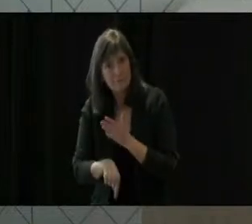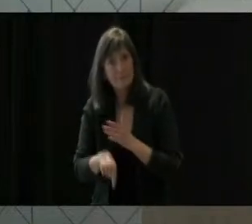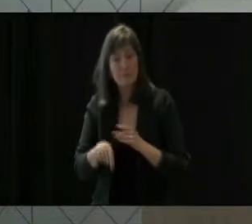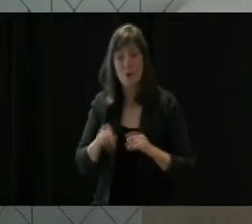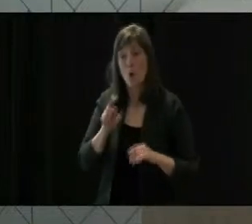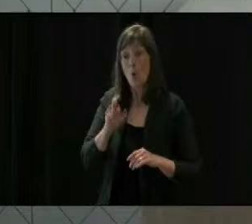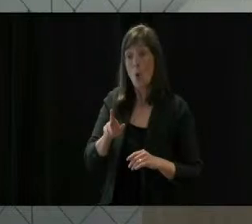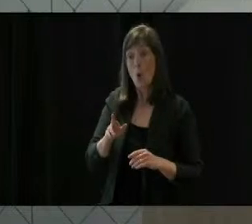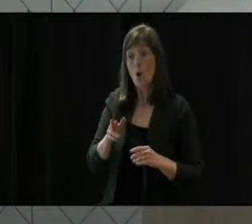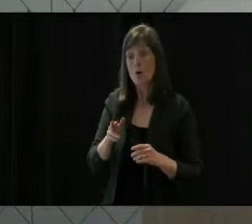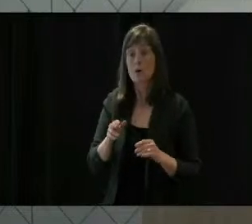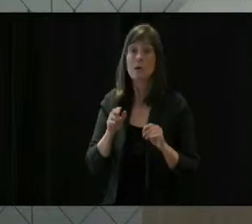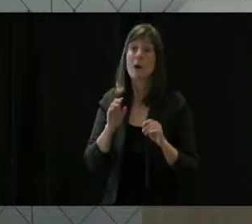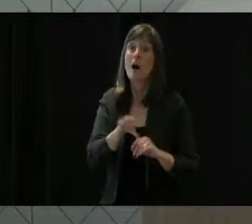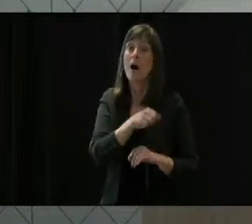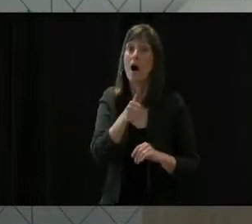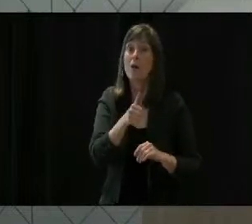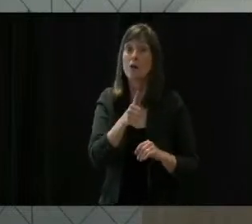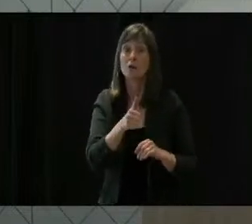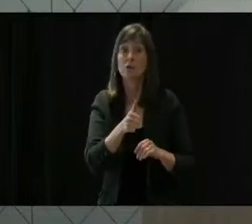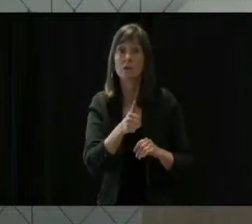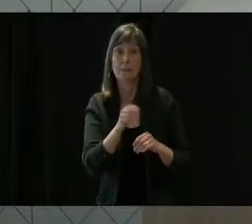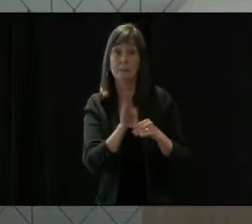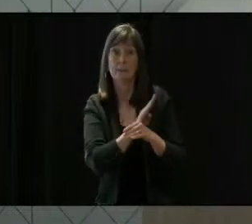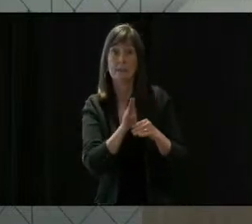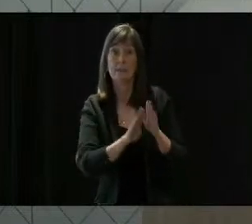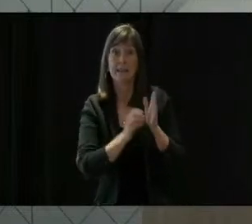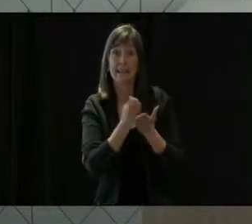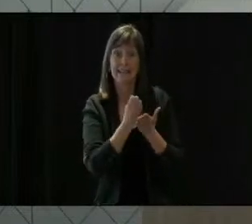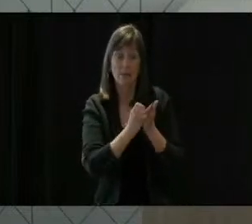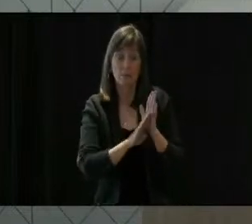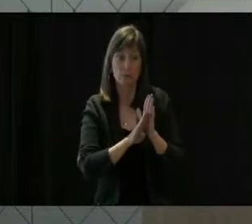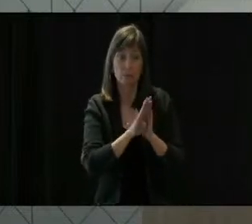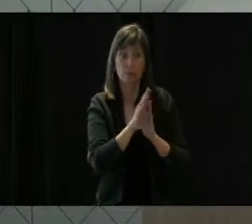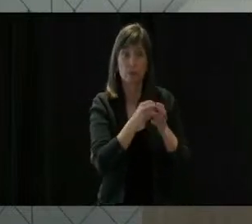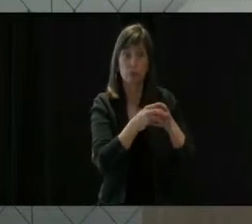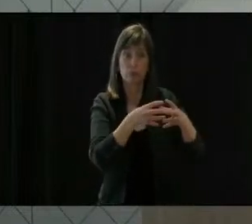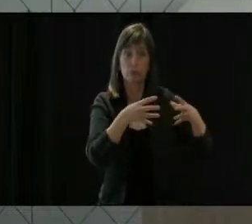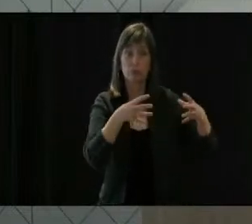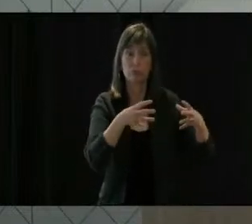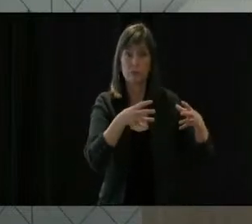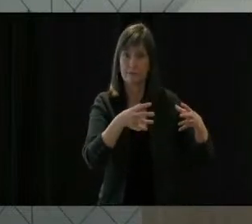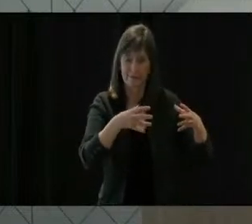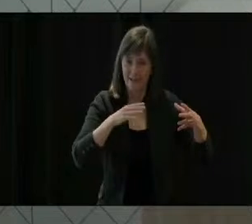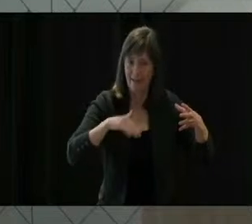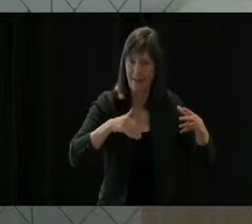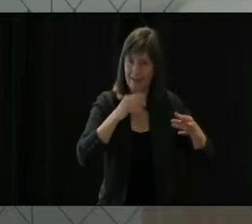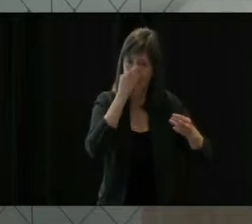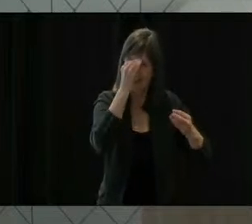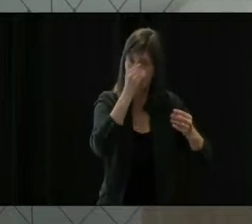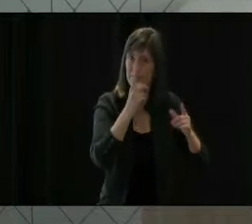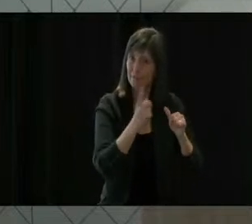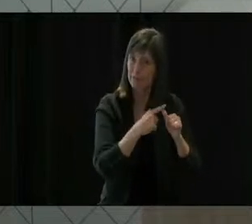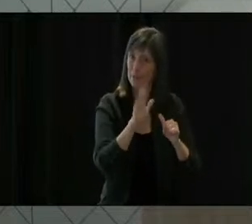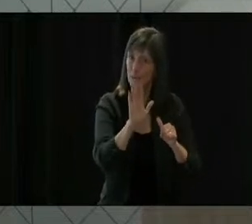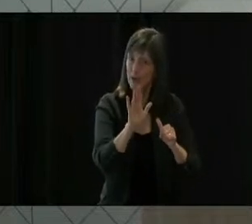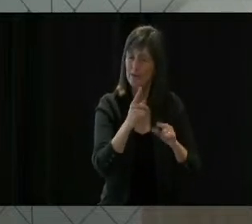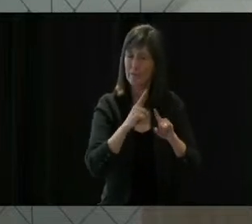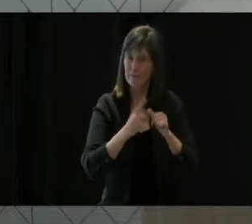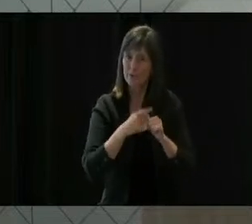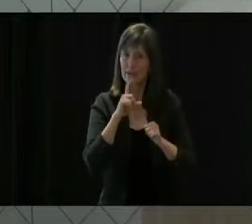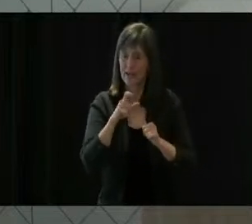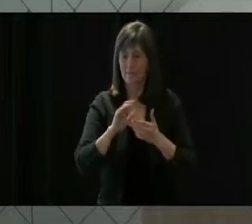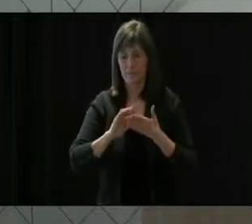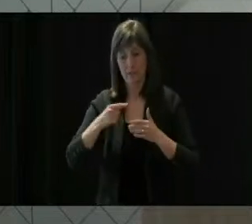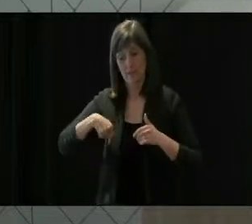we think is achievable if we really turn our minds to becoming a